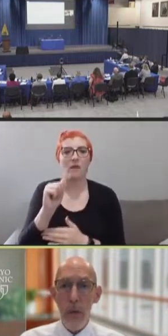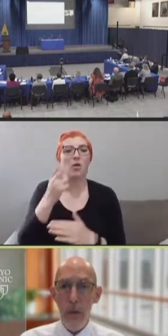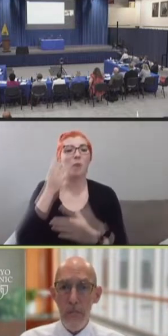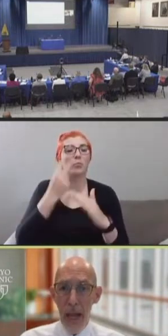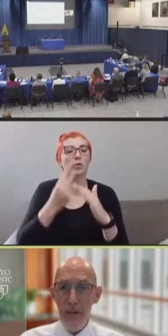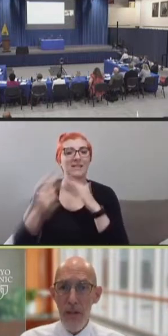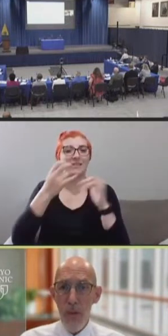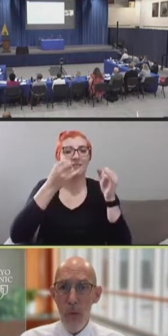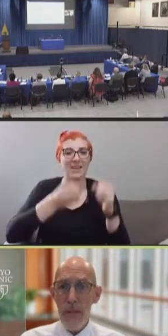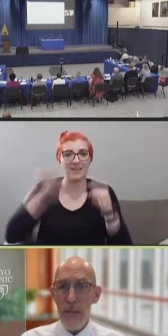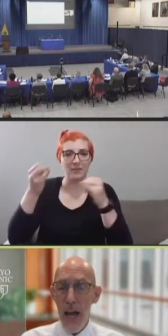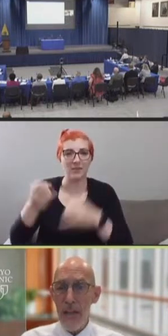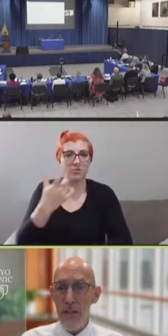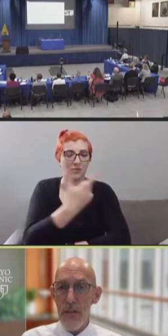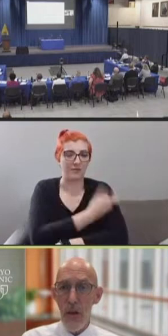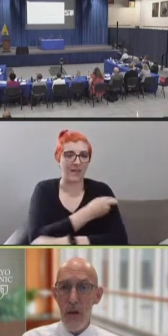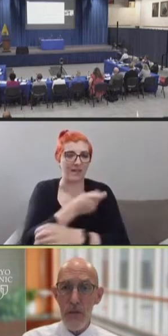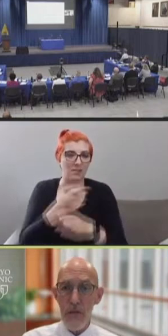we will abandon a